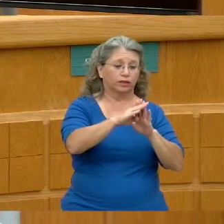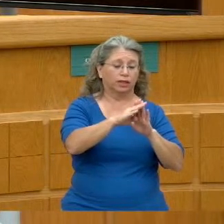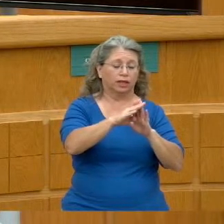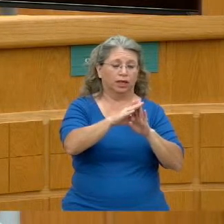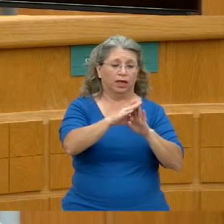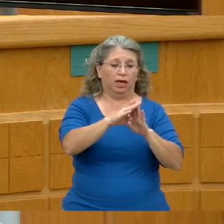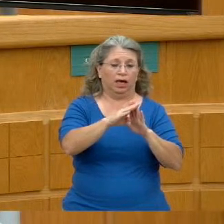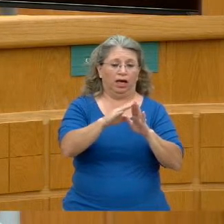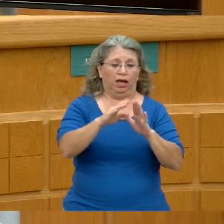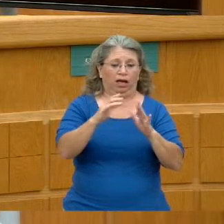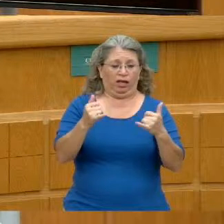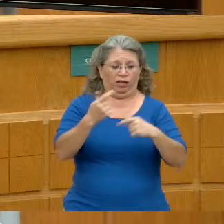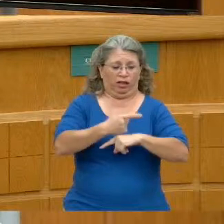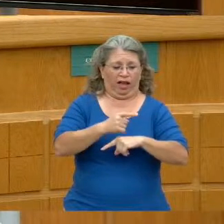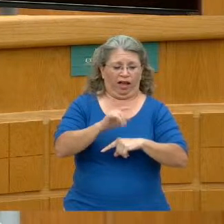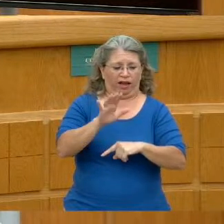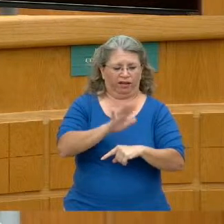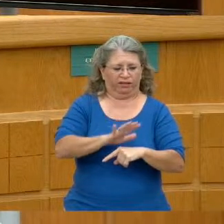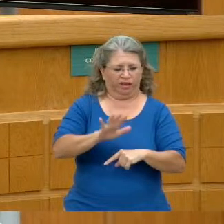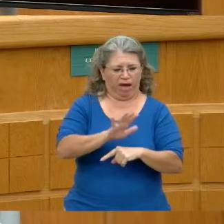of today is about